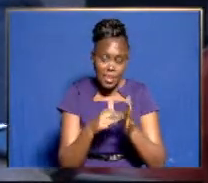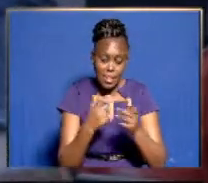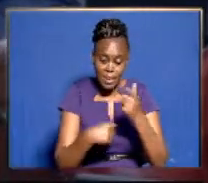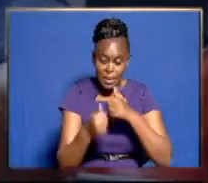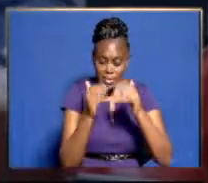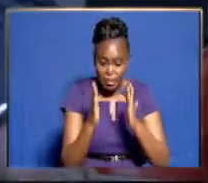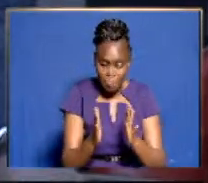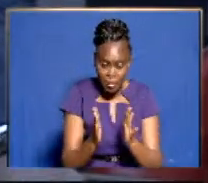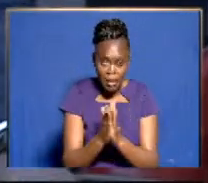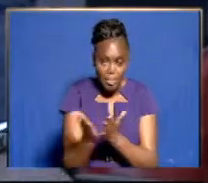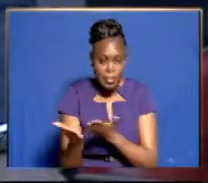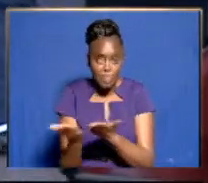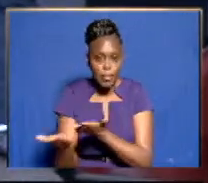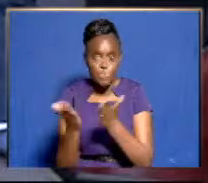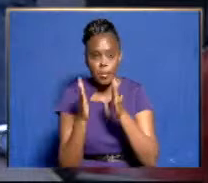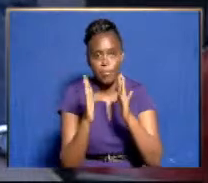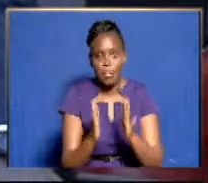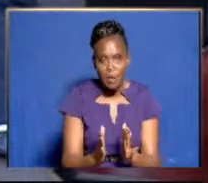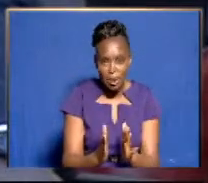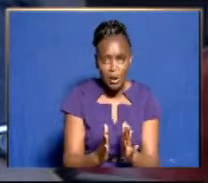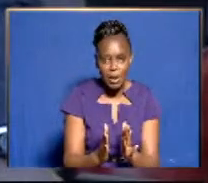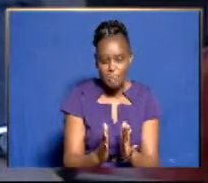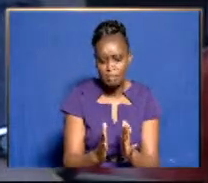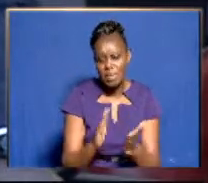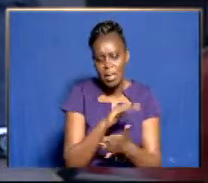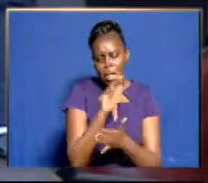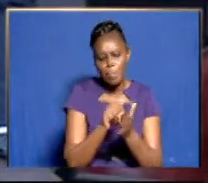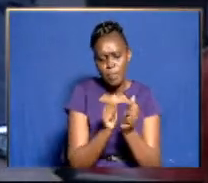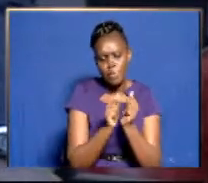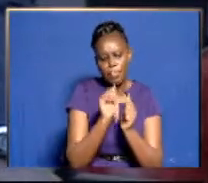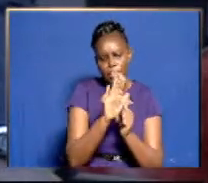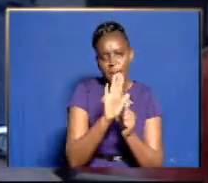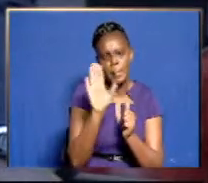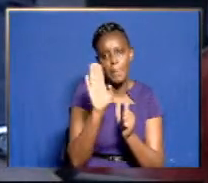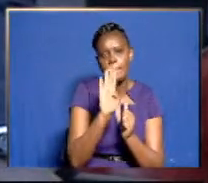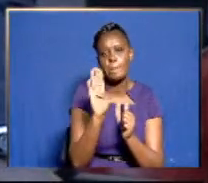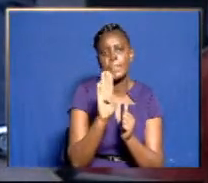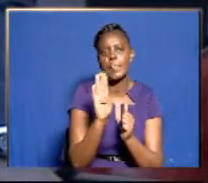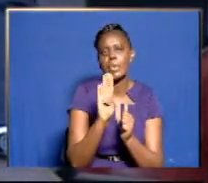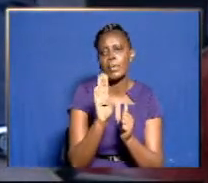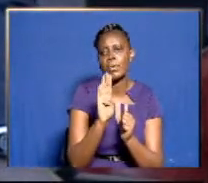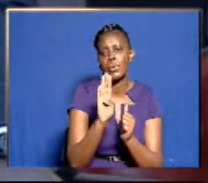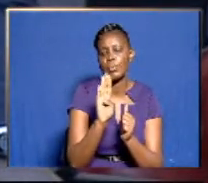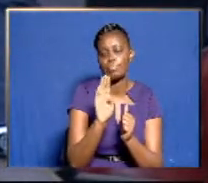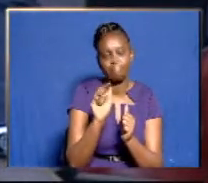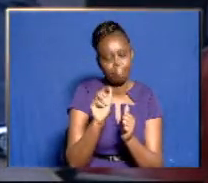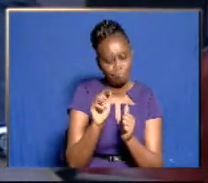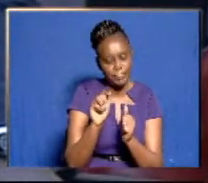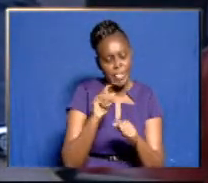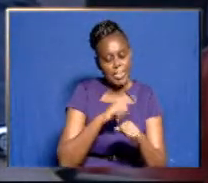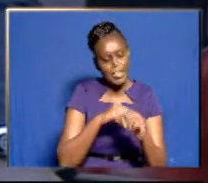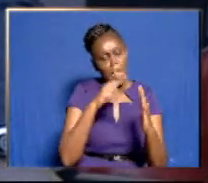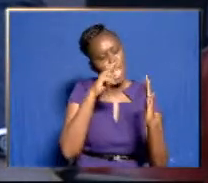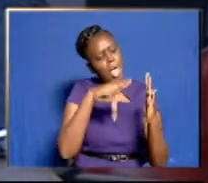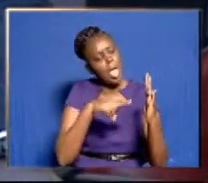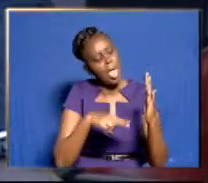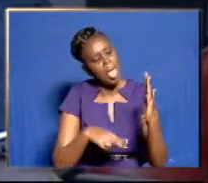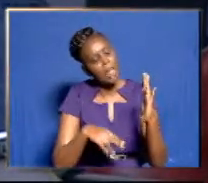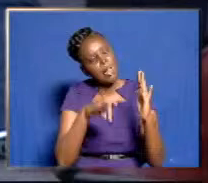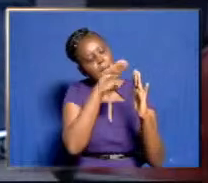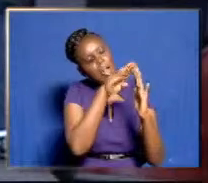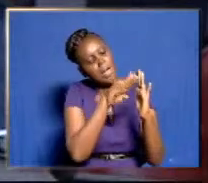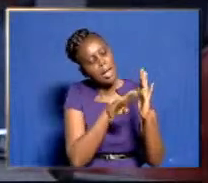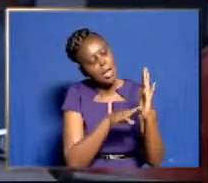suppliers and service providers the tune of about 15 billion. When we went through that list, Honorable Speaker,